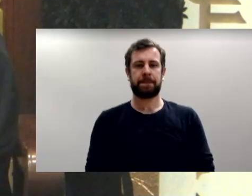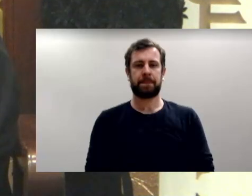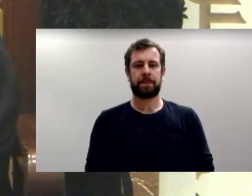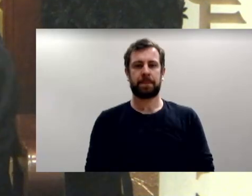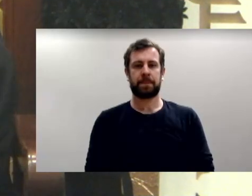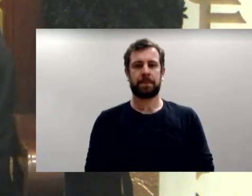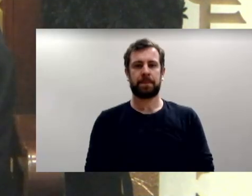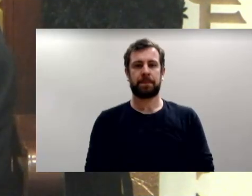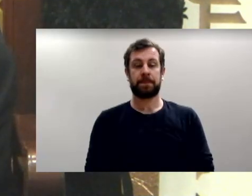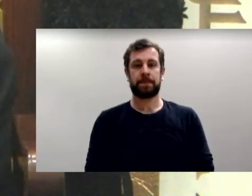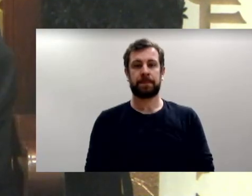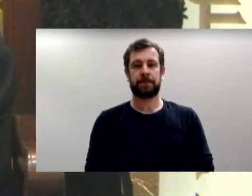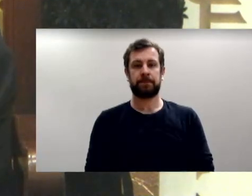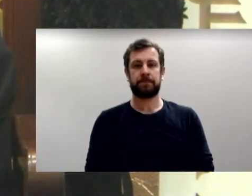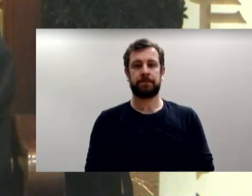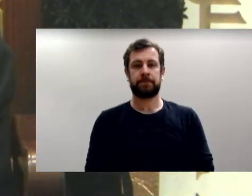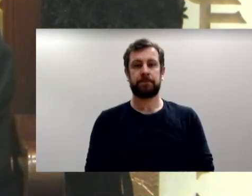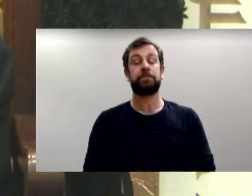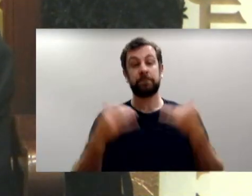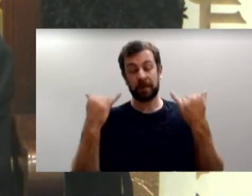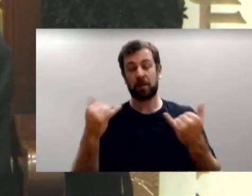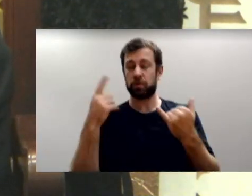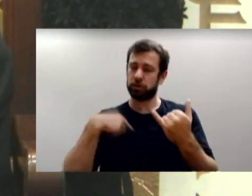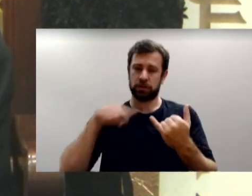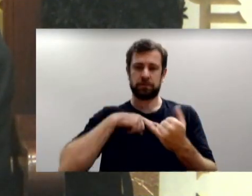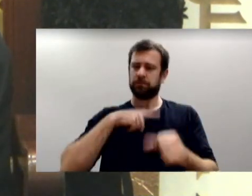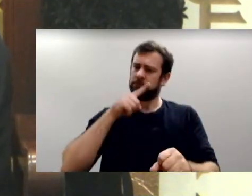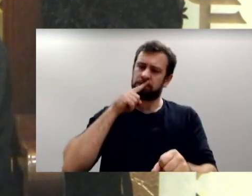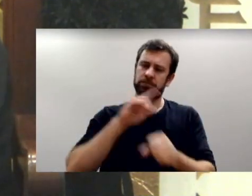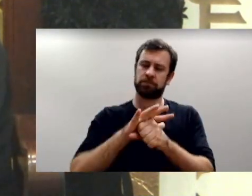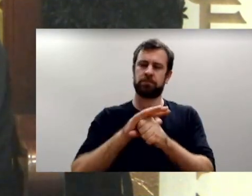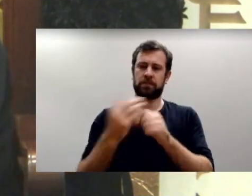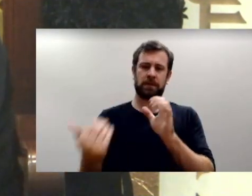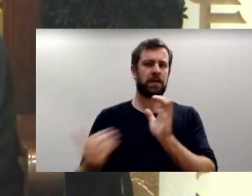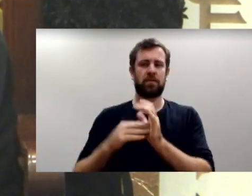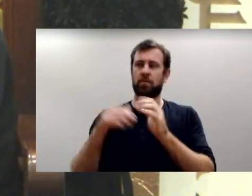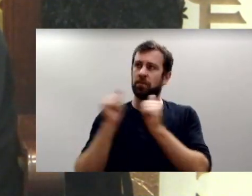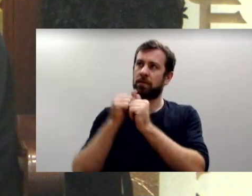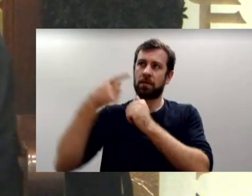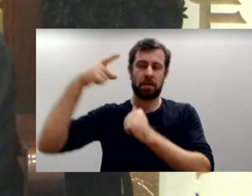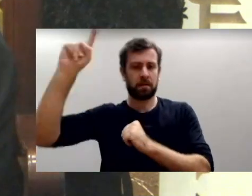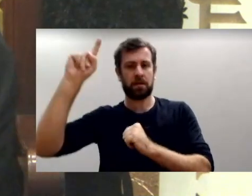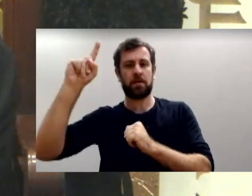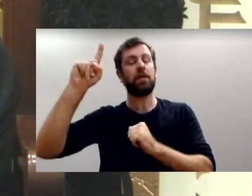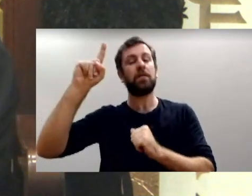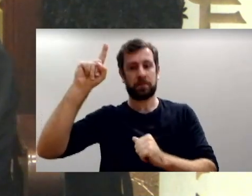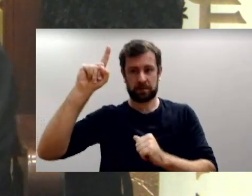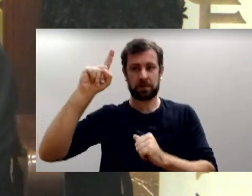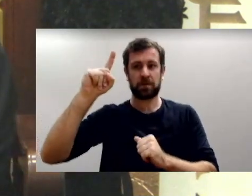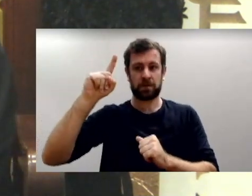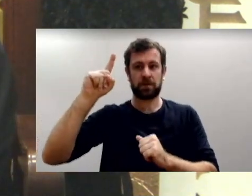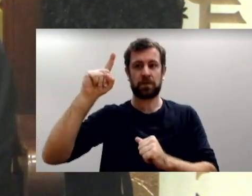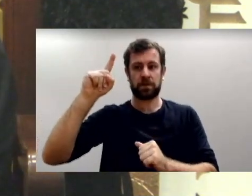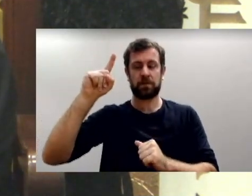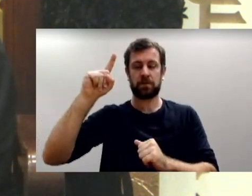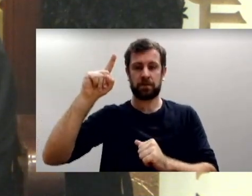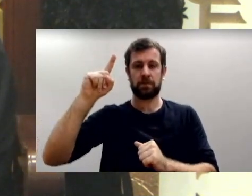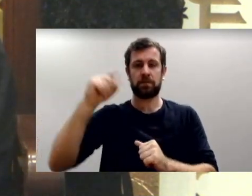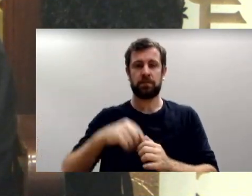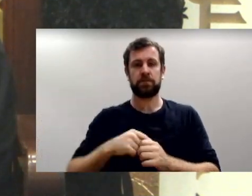So let us renew our commitment with Rasulullah sallallahu alayhi wa sallam, that